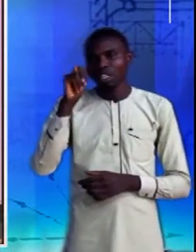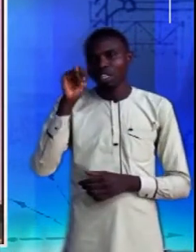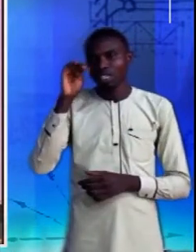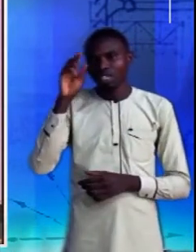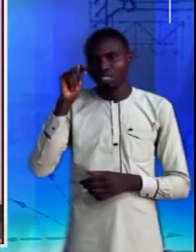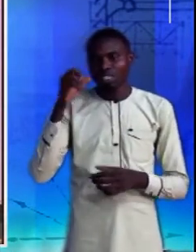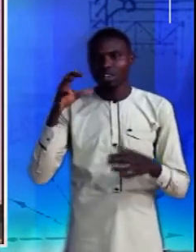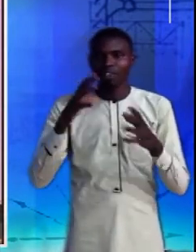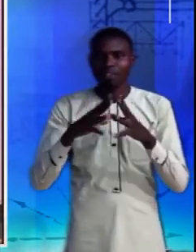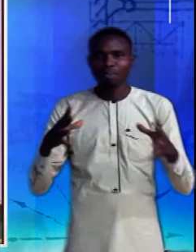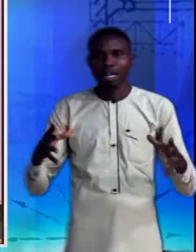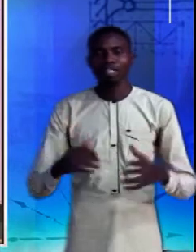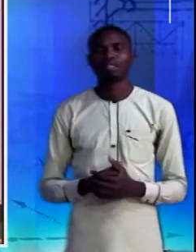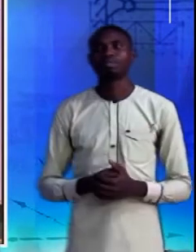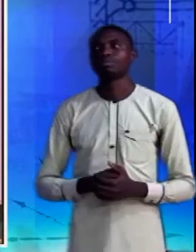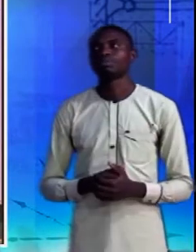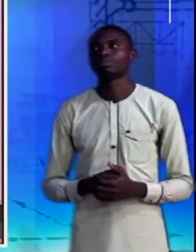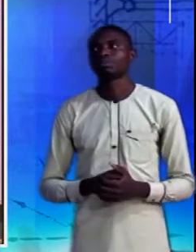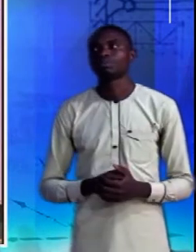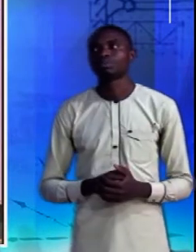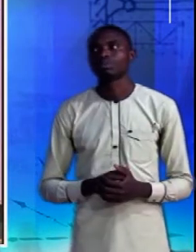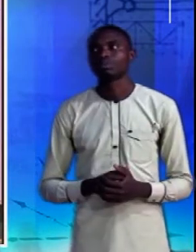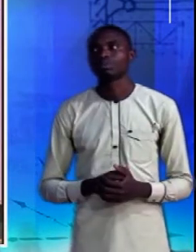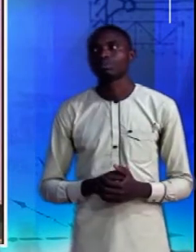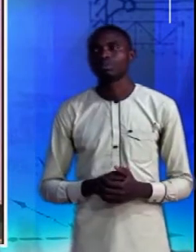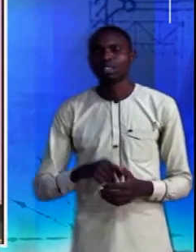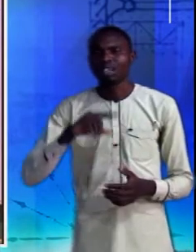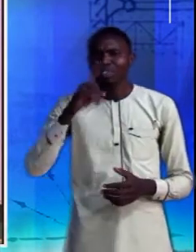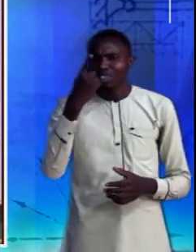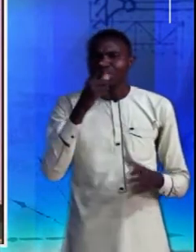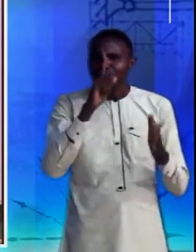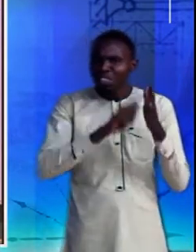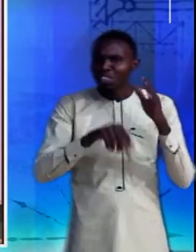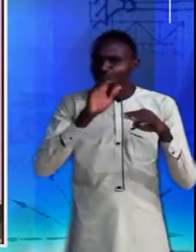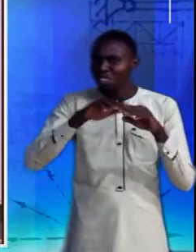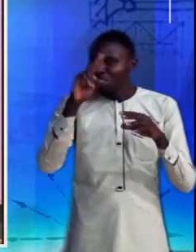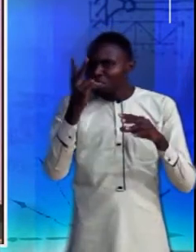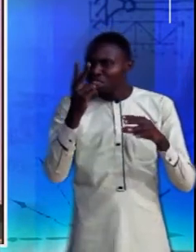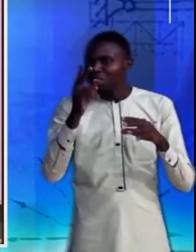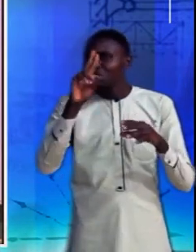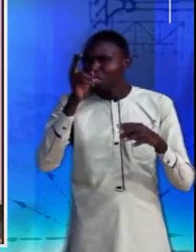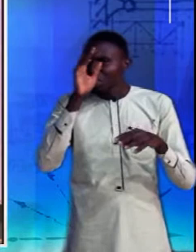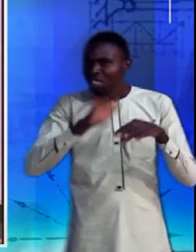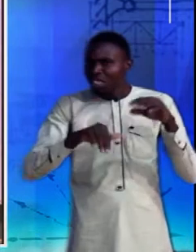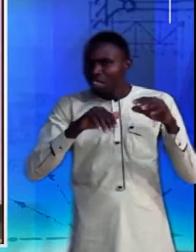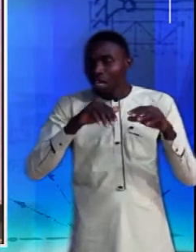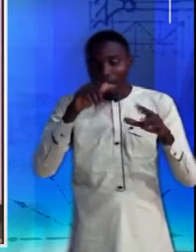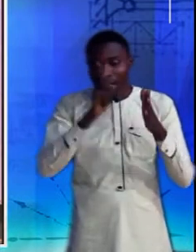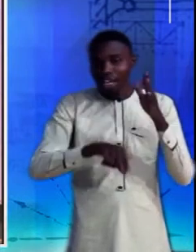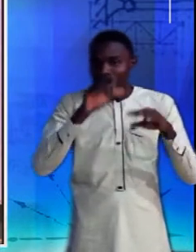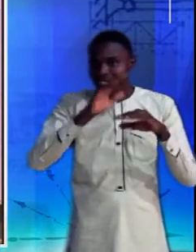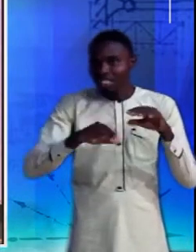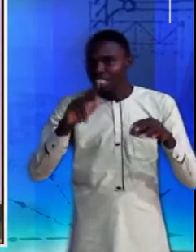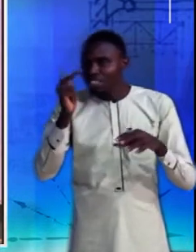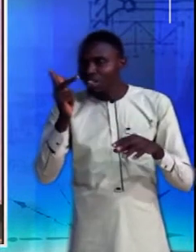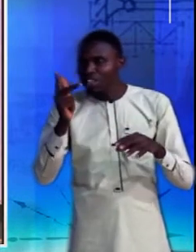we have even nanosecond, we have after second, we have a minute, we